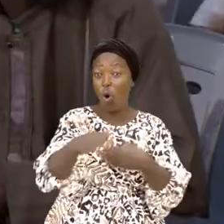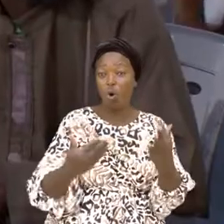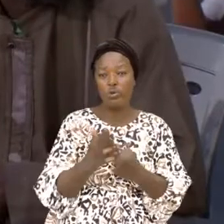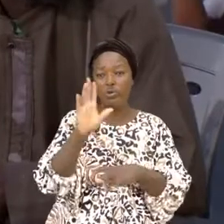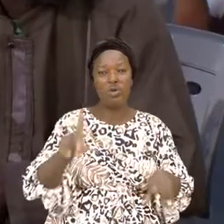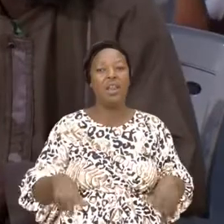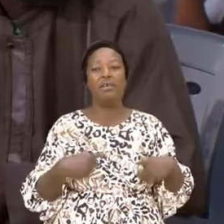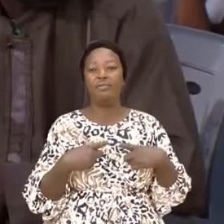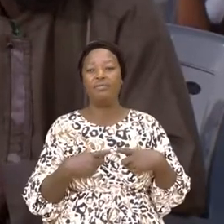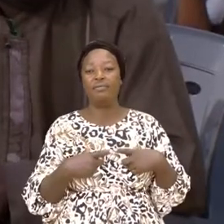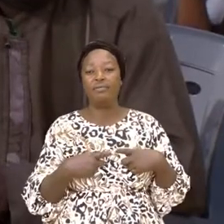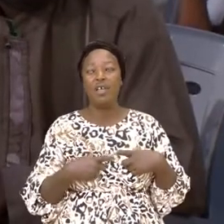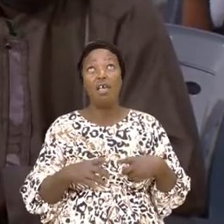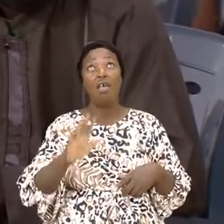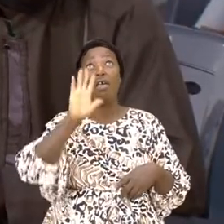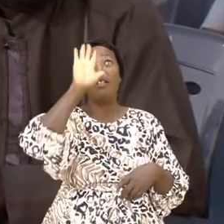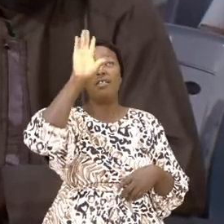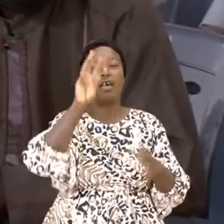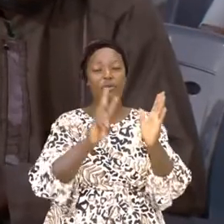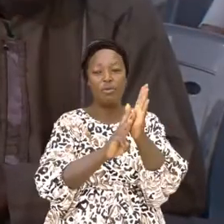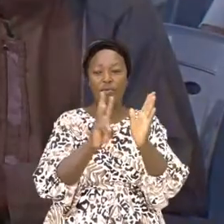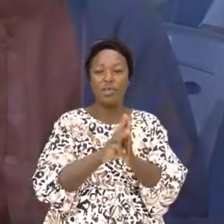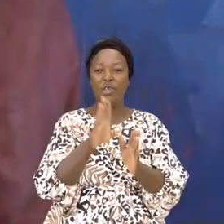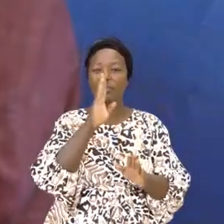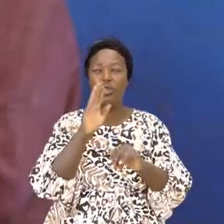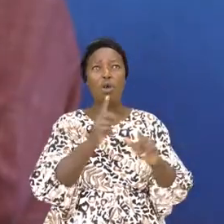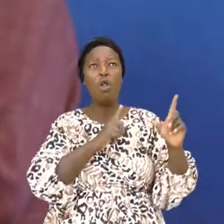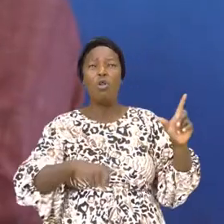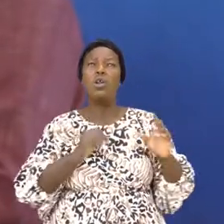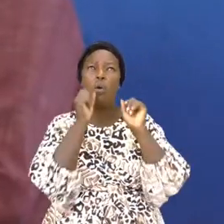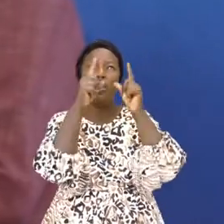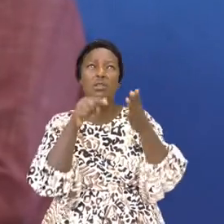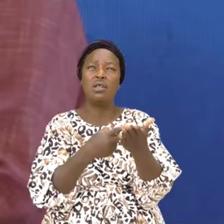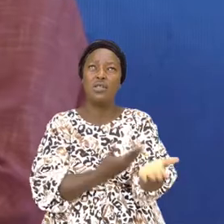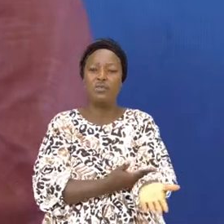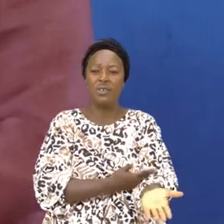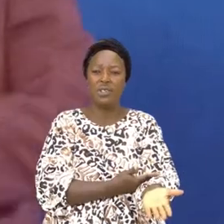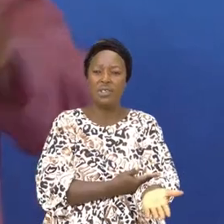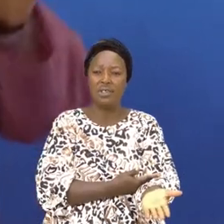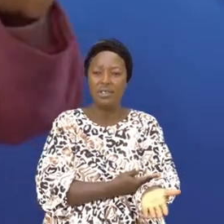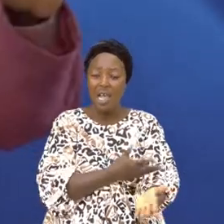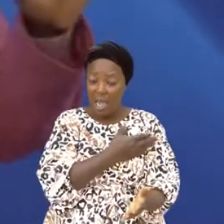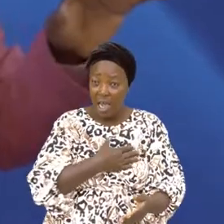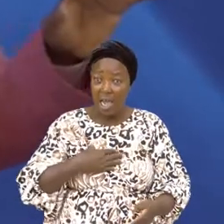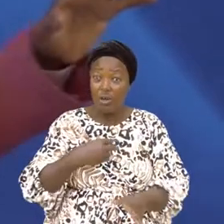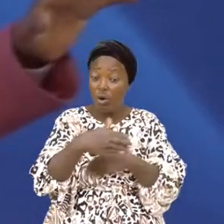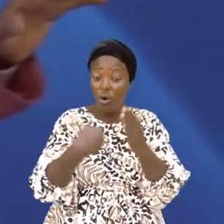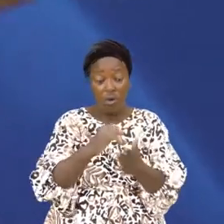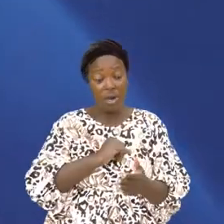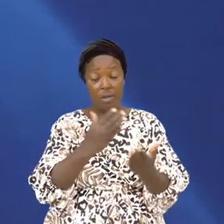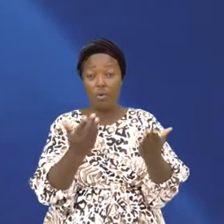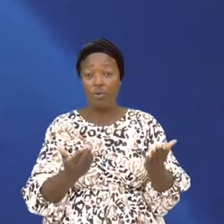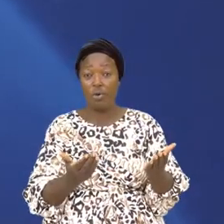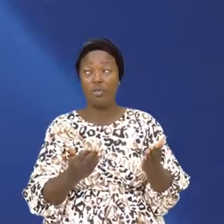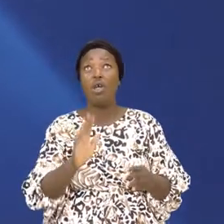life. Thy will be done. Lord, I wake up this morning and all I want,